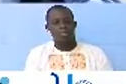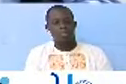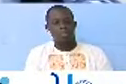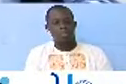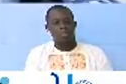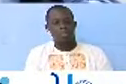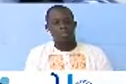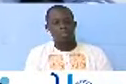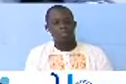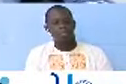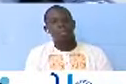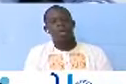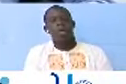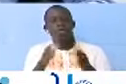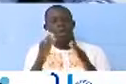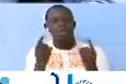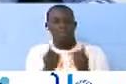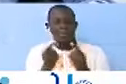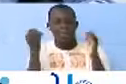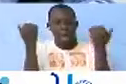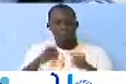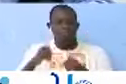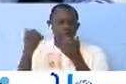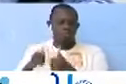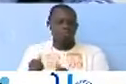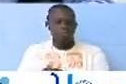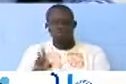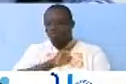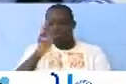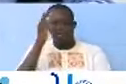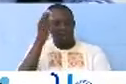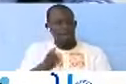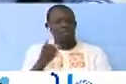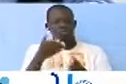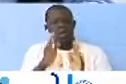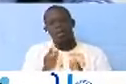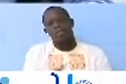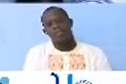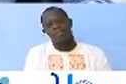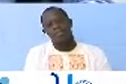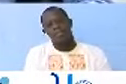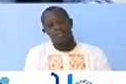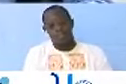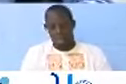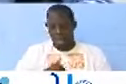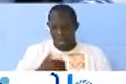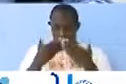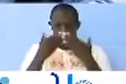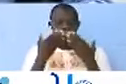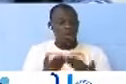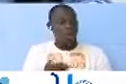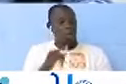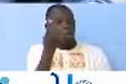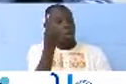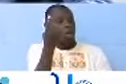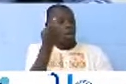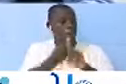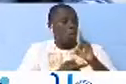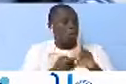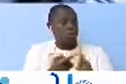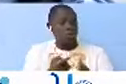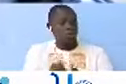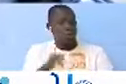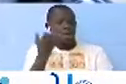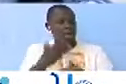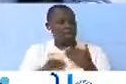happen? The way things are going is not the right way. I said 1 month. I said to him, now it's 1 month. He may